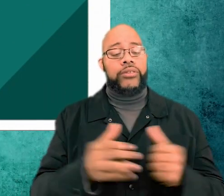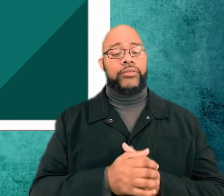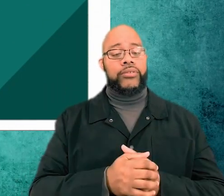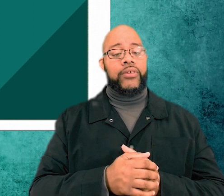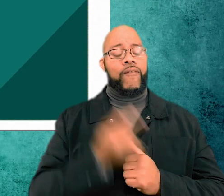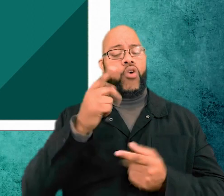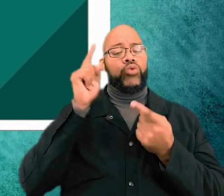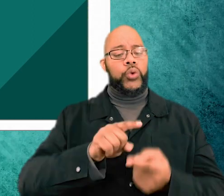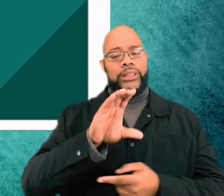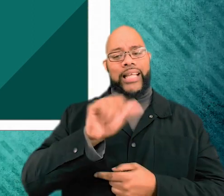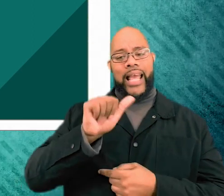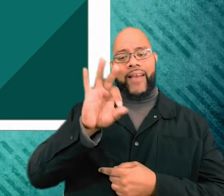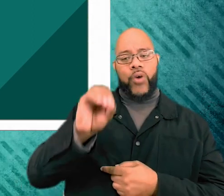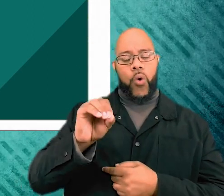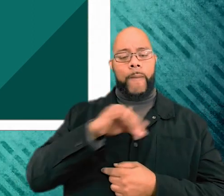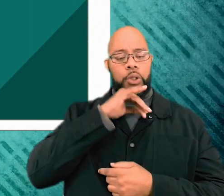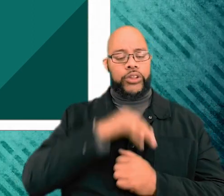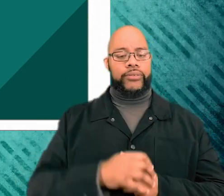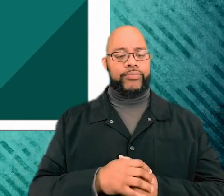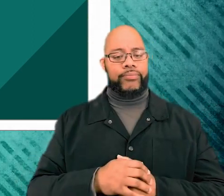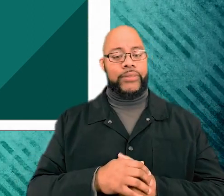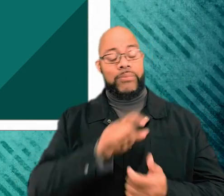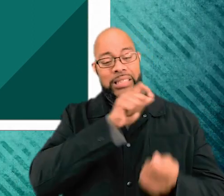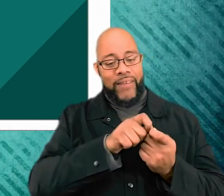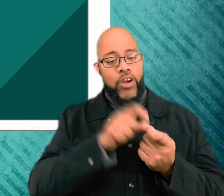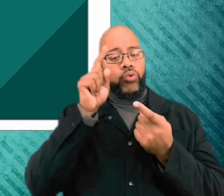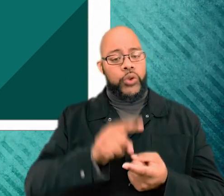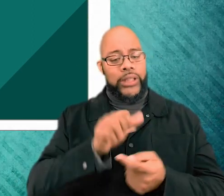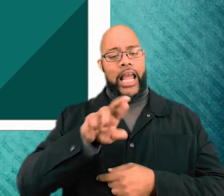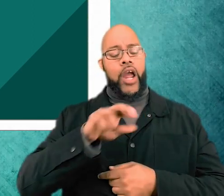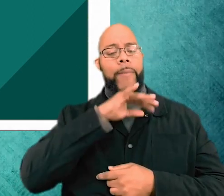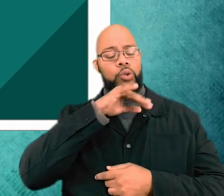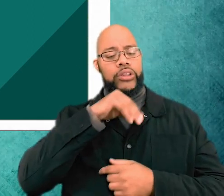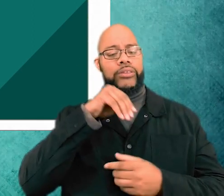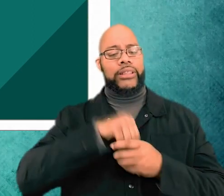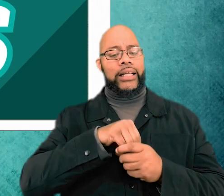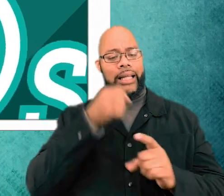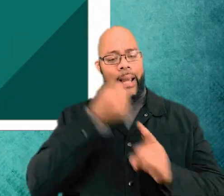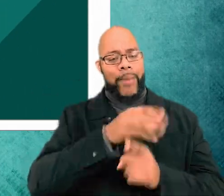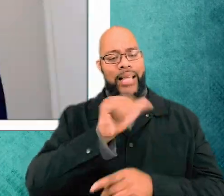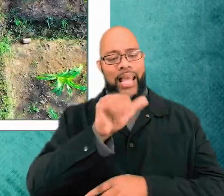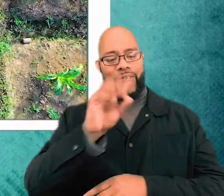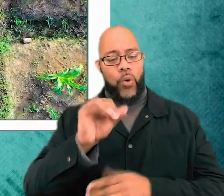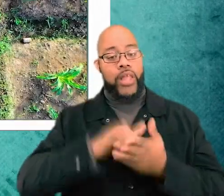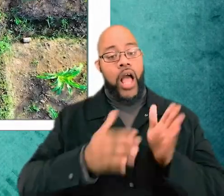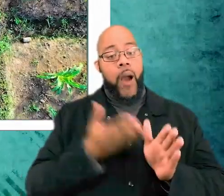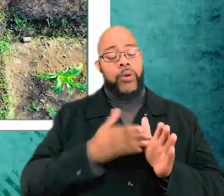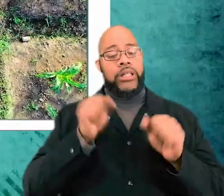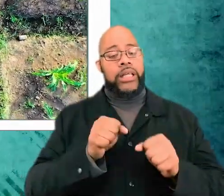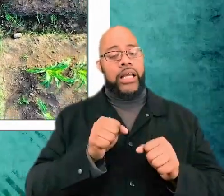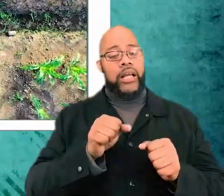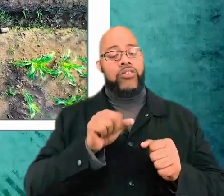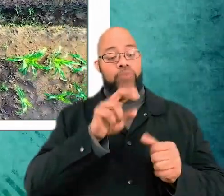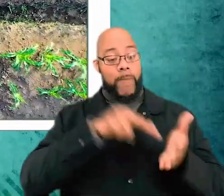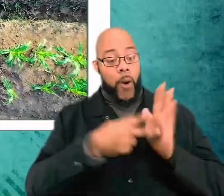for reducing CAFOs pollution. Specifically to reduce the air pollution impact of CAFOs, these operations can repurpose